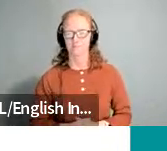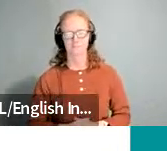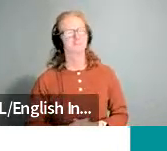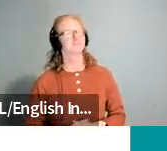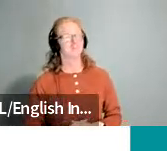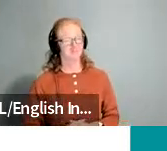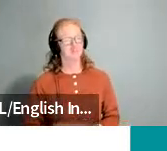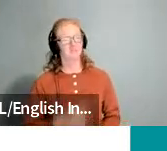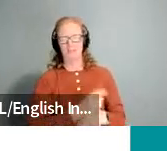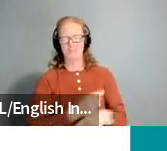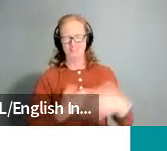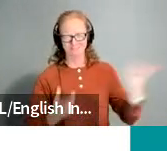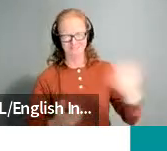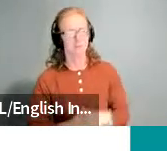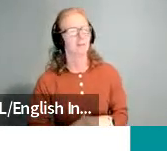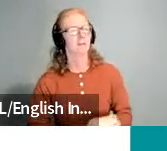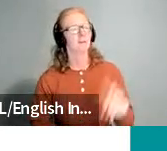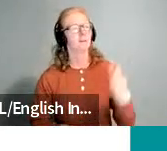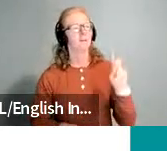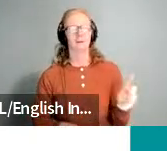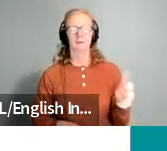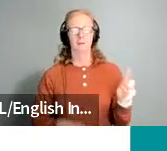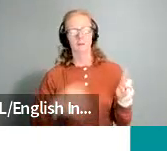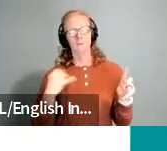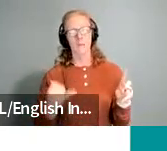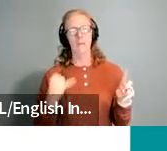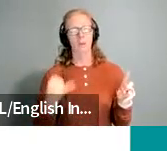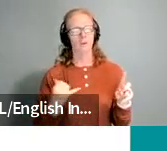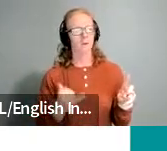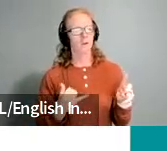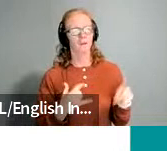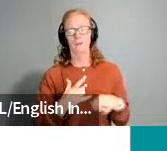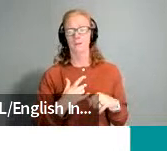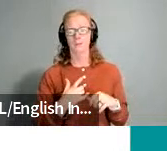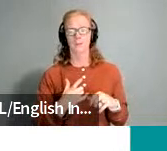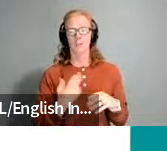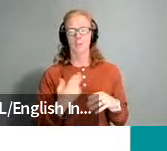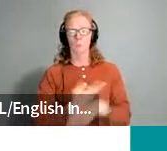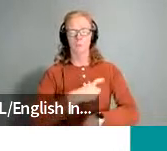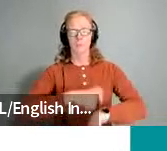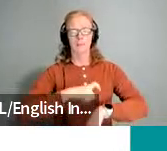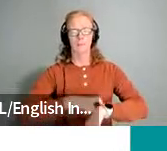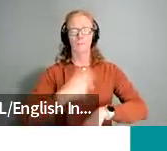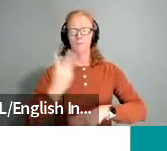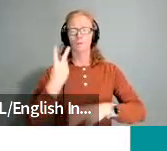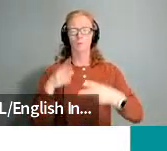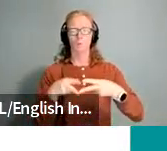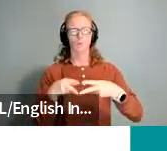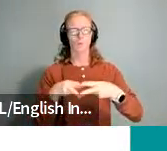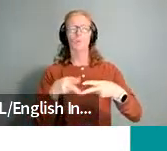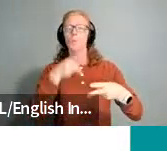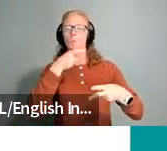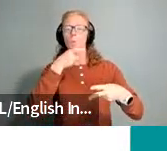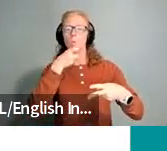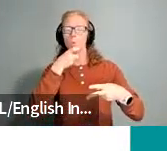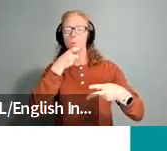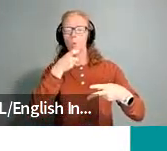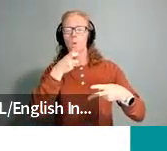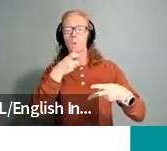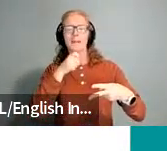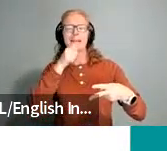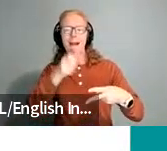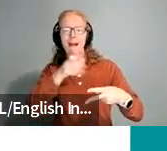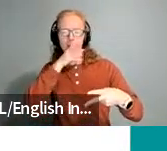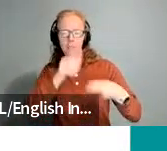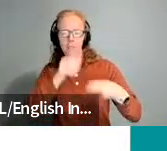Great. And so what we wanted to do is just take some time to ask you two questions, which is whose voices are missing that